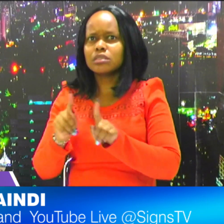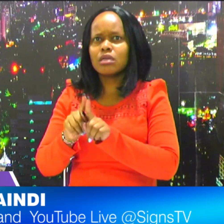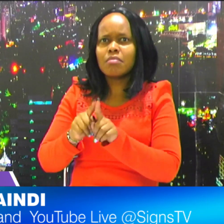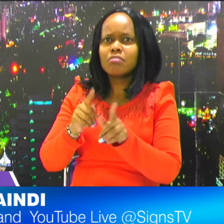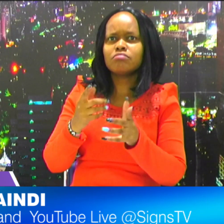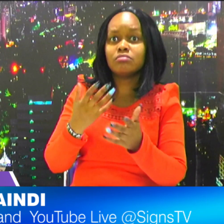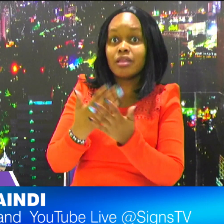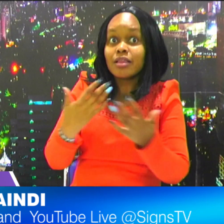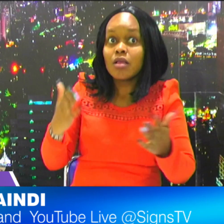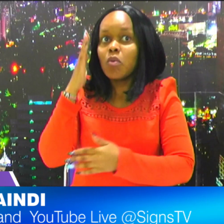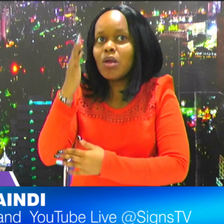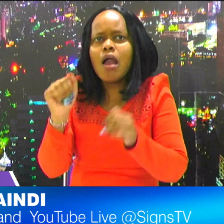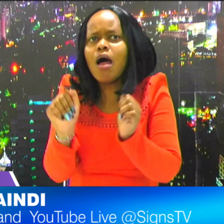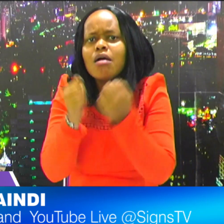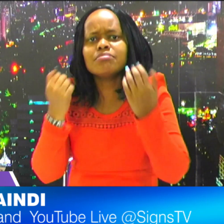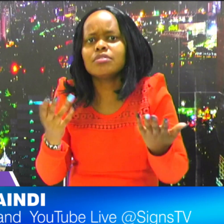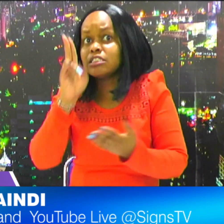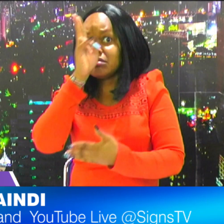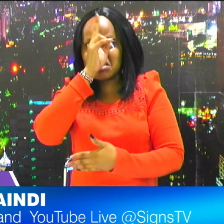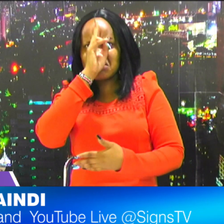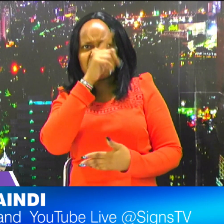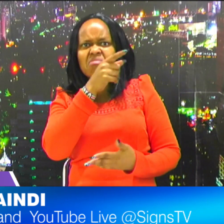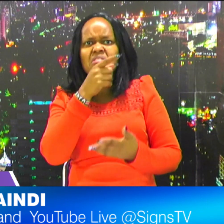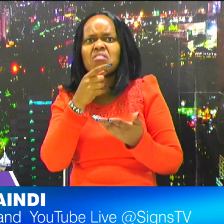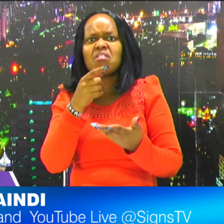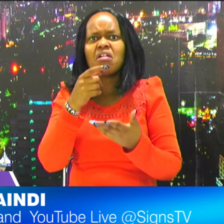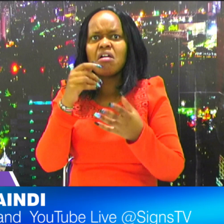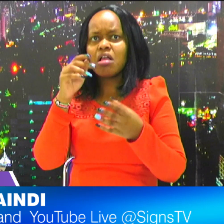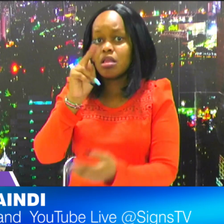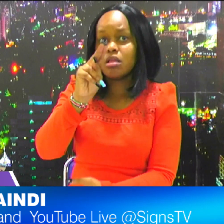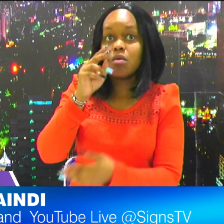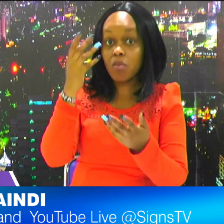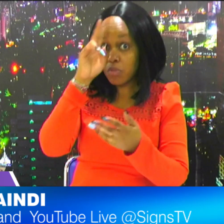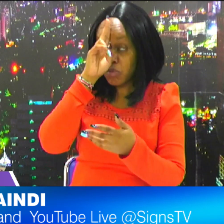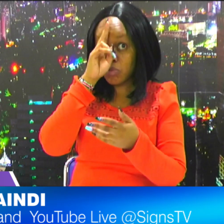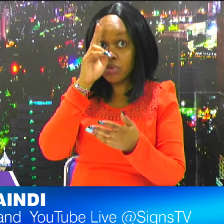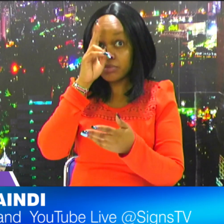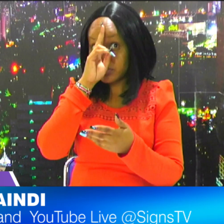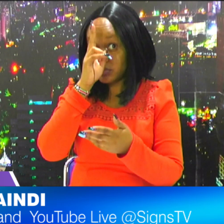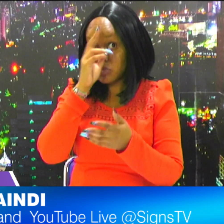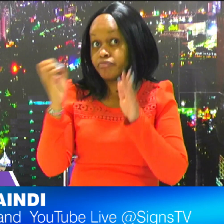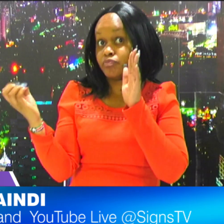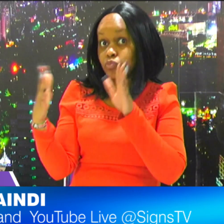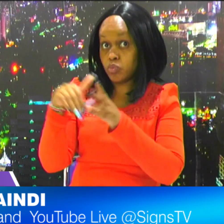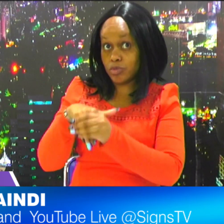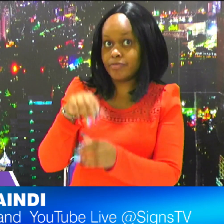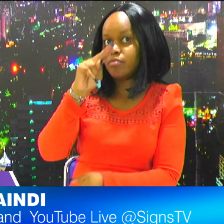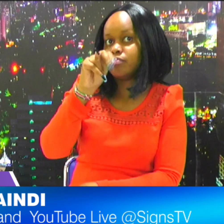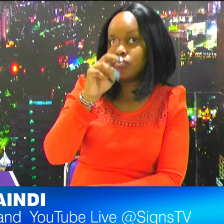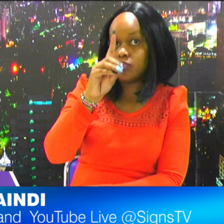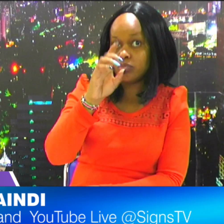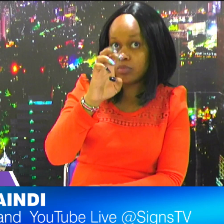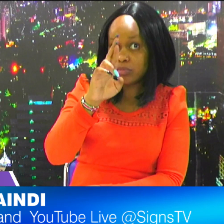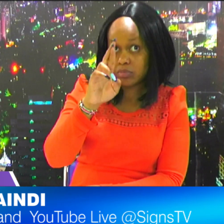of the police station in Kuwait will be a different person, and the same thing will happen at